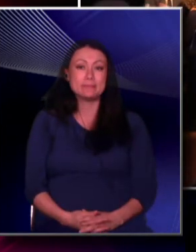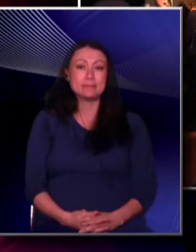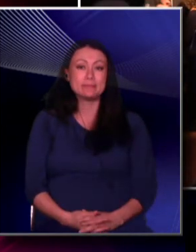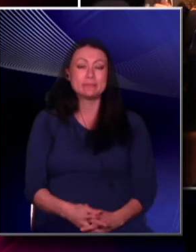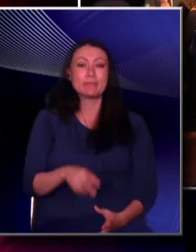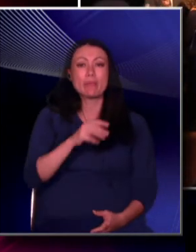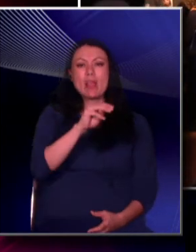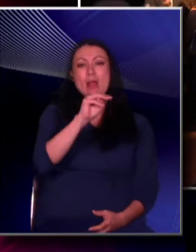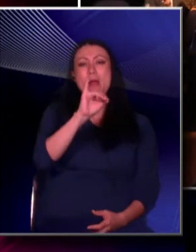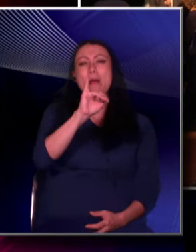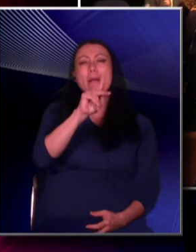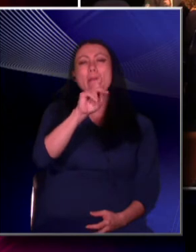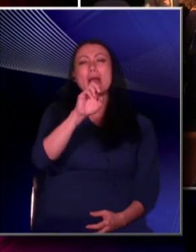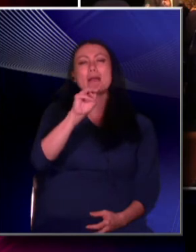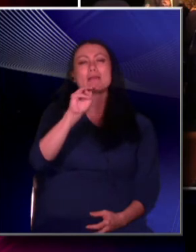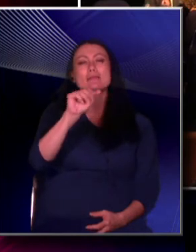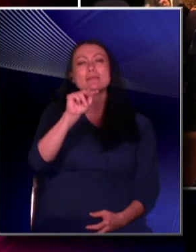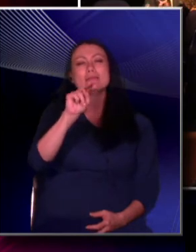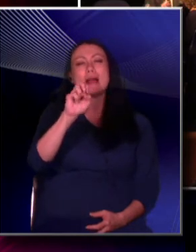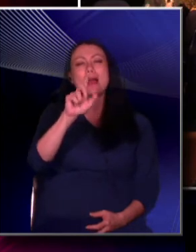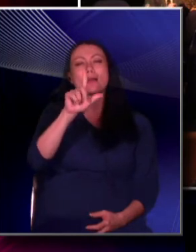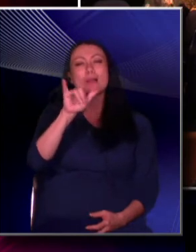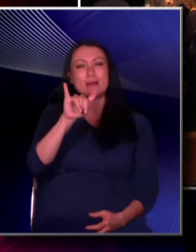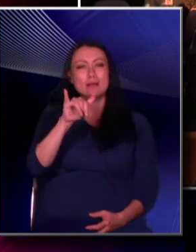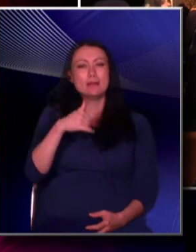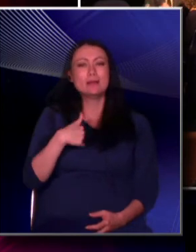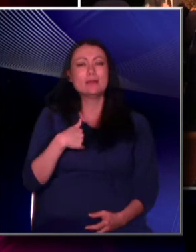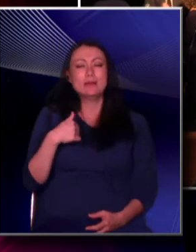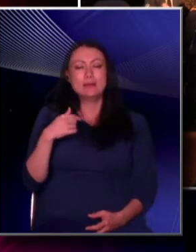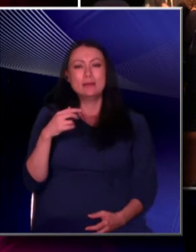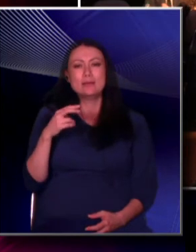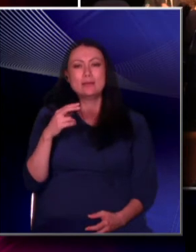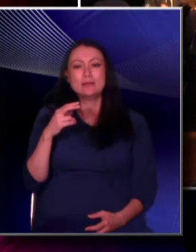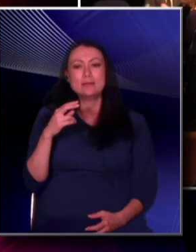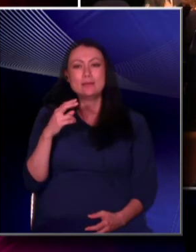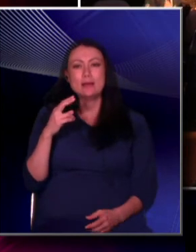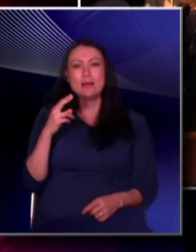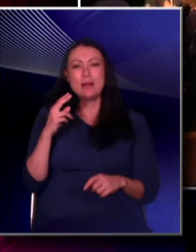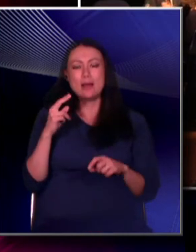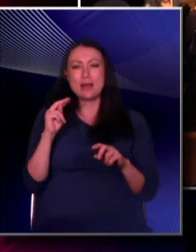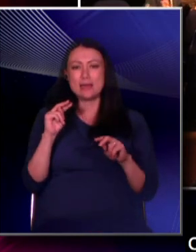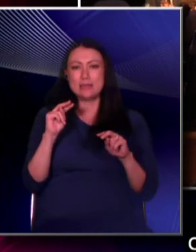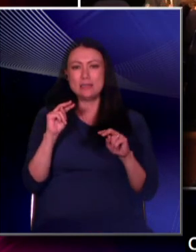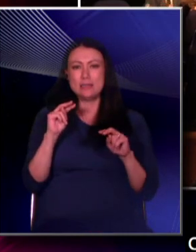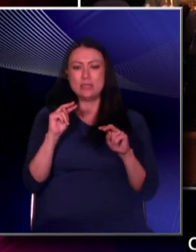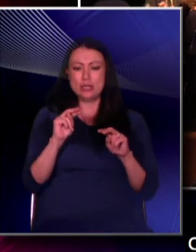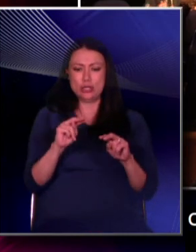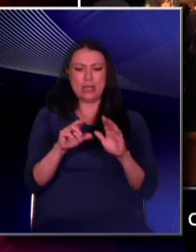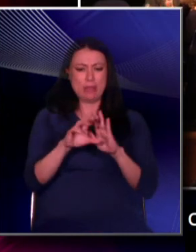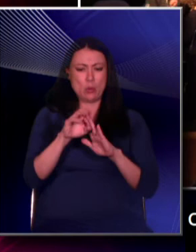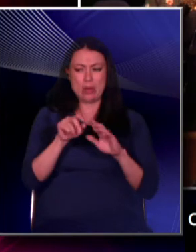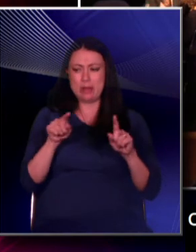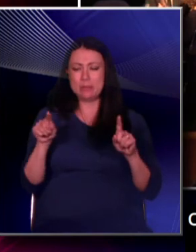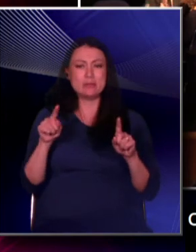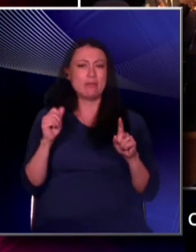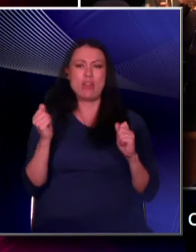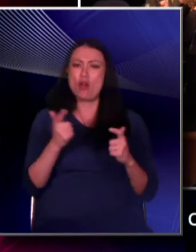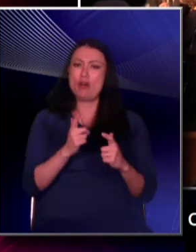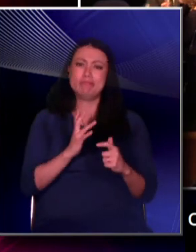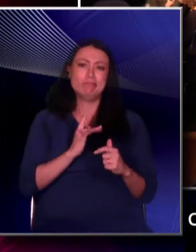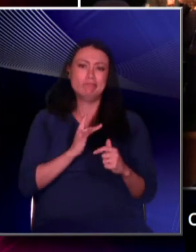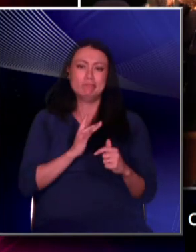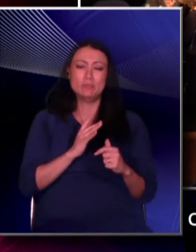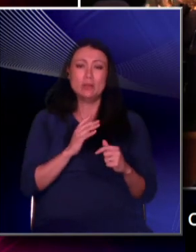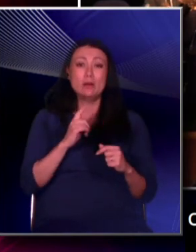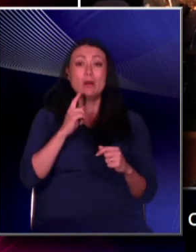This is Mike Manley. I had a chance to take a look at the curriculums. They all look really great. With